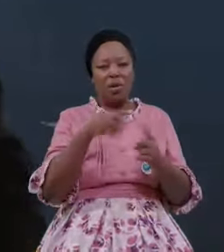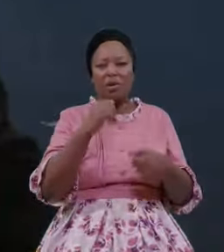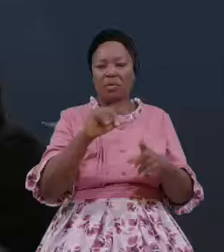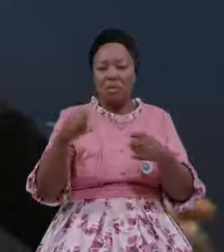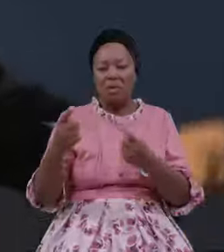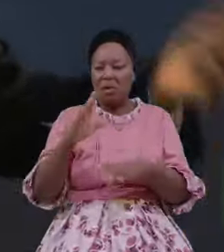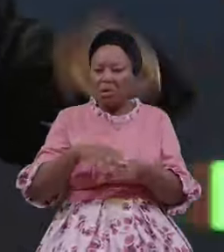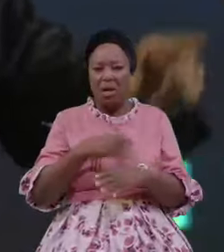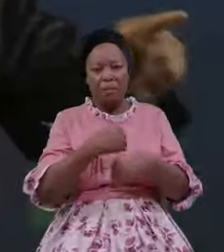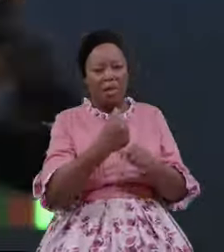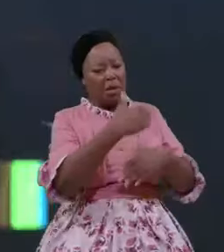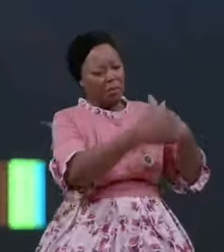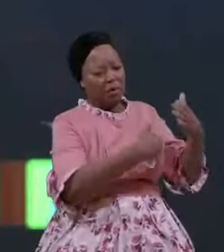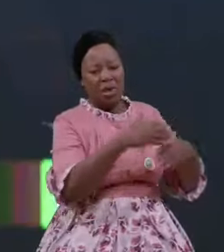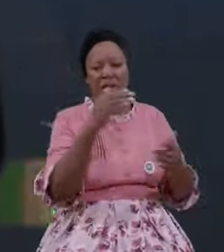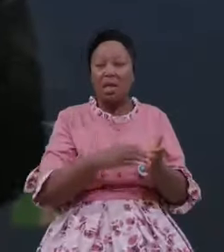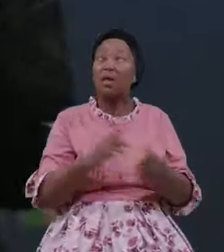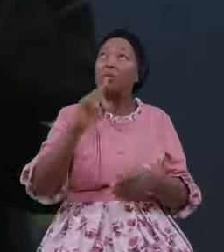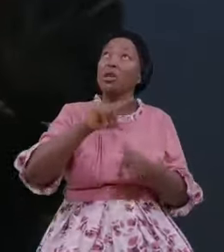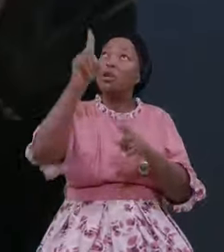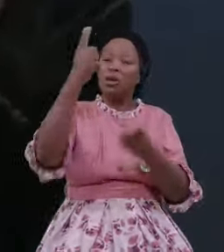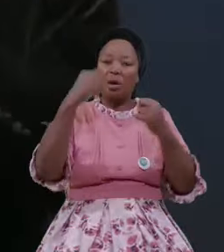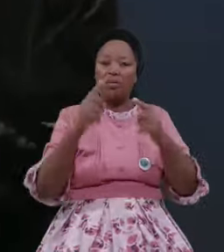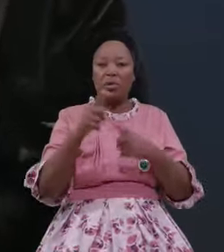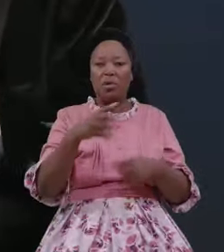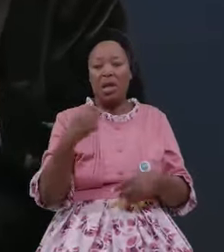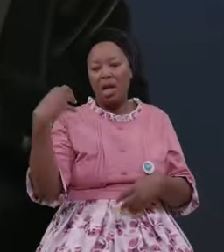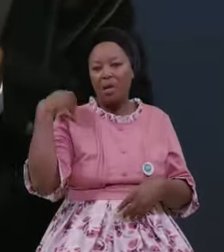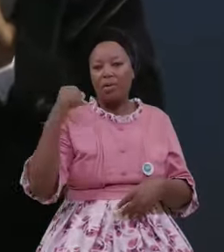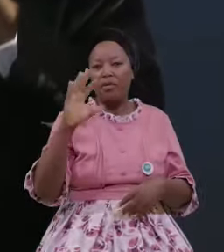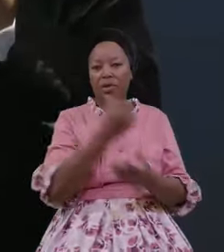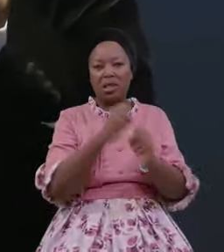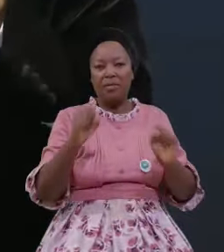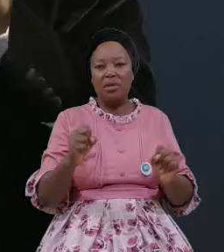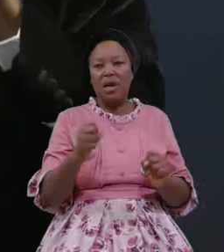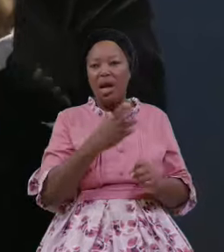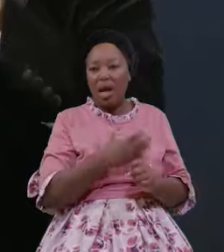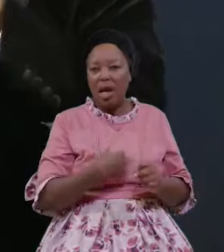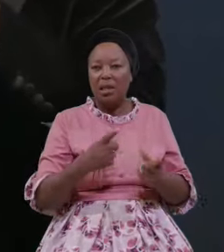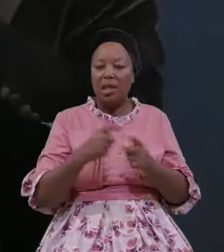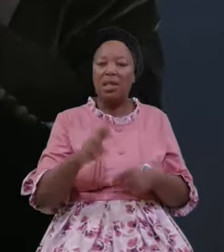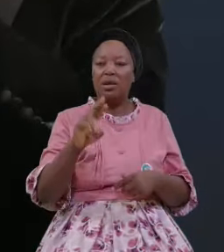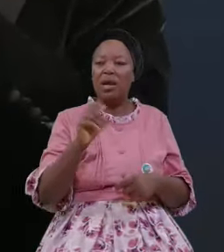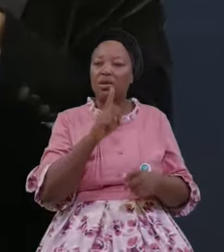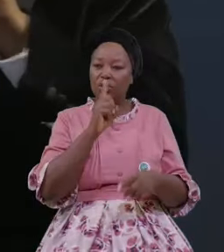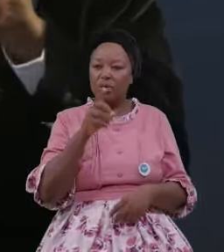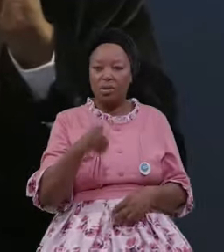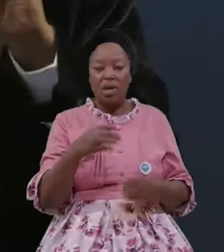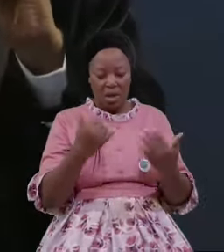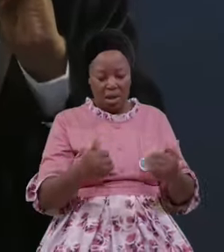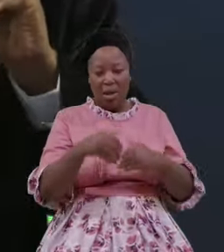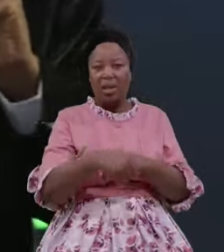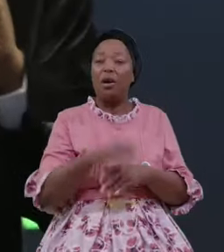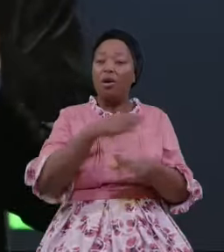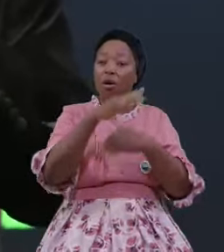progress. It comes to you, the captain of your salvation, and it reassures you tonight. All the